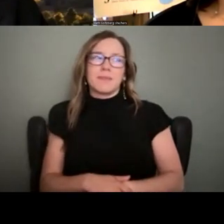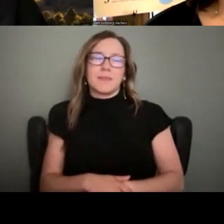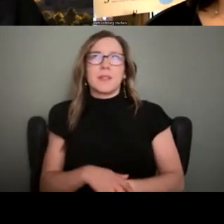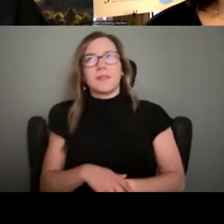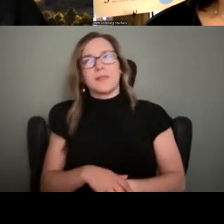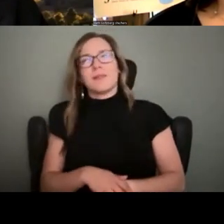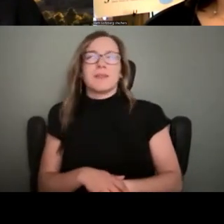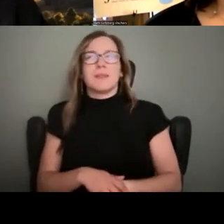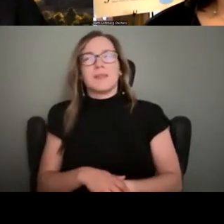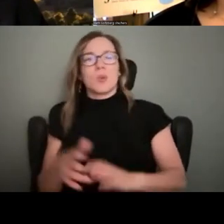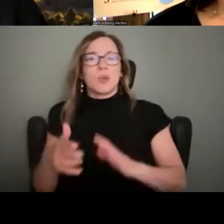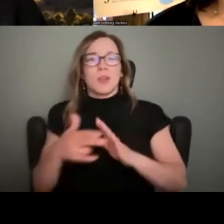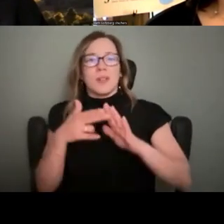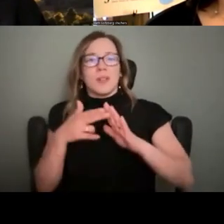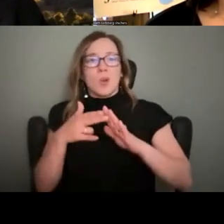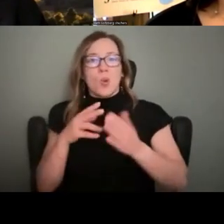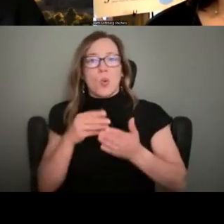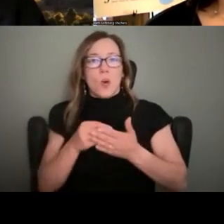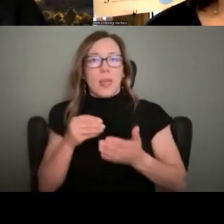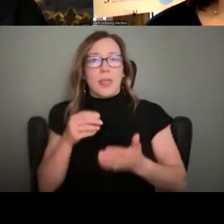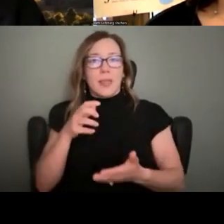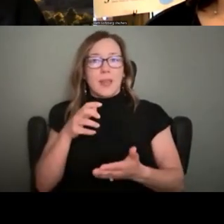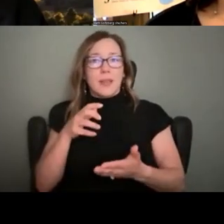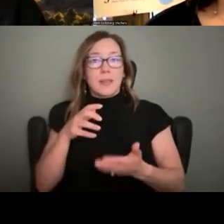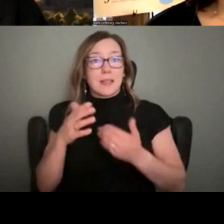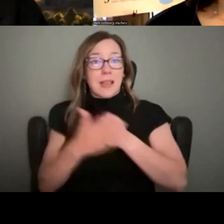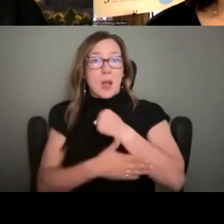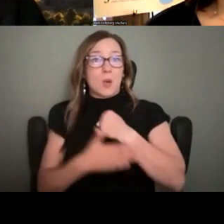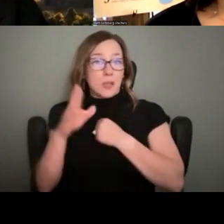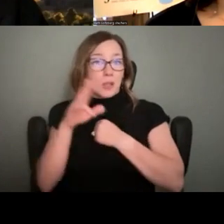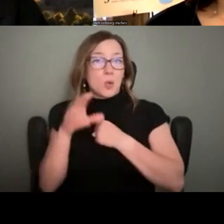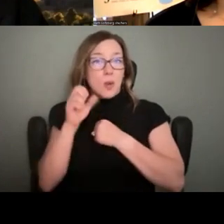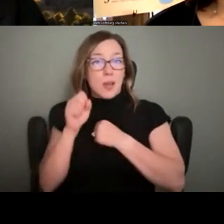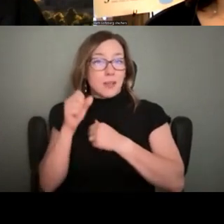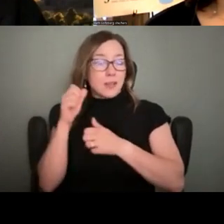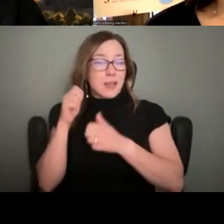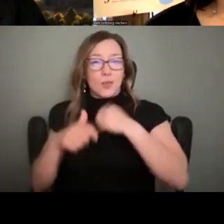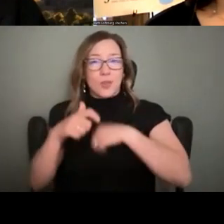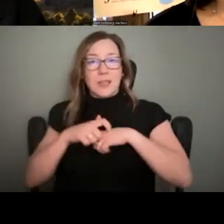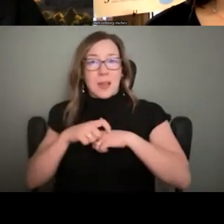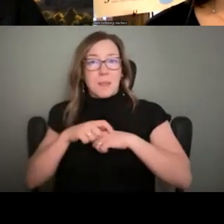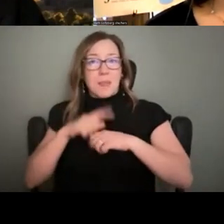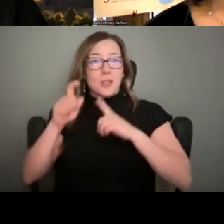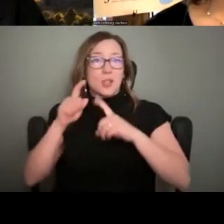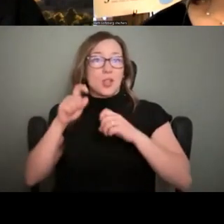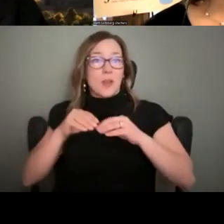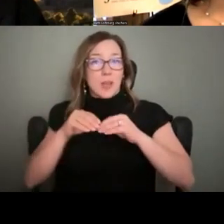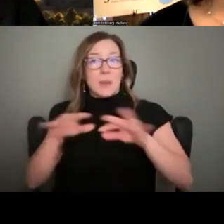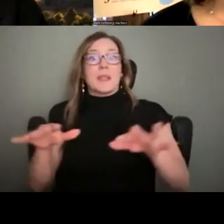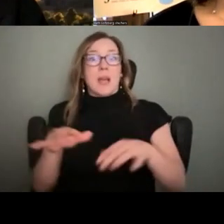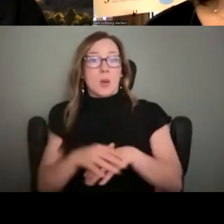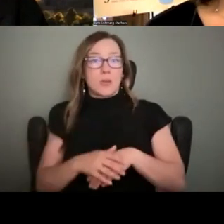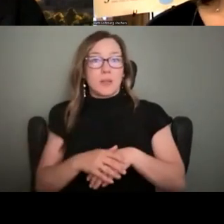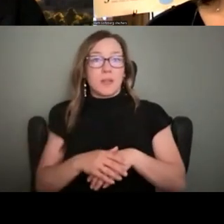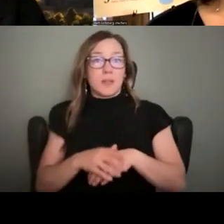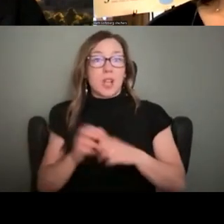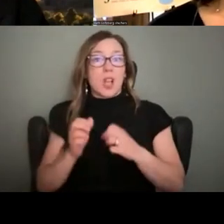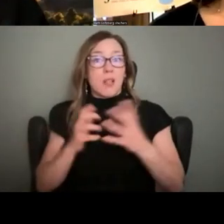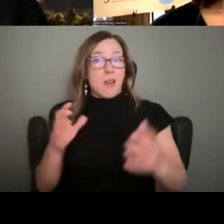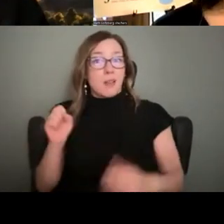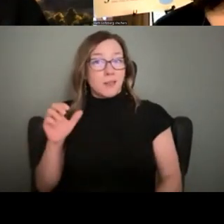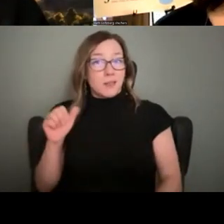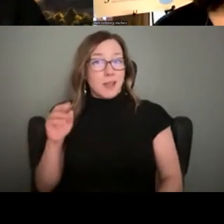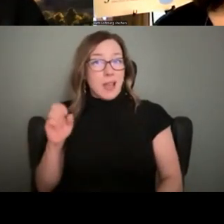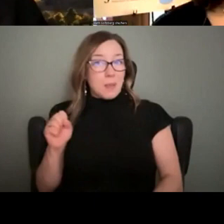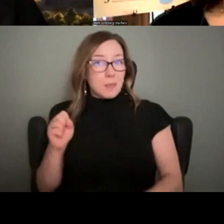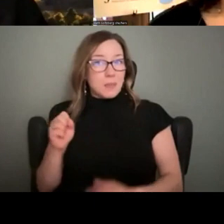we are labeled as the wealthiest county in the United States every time that survey comes out. And there are a lot of scams that happen after